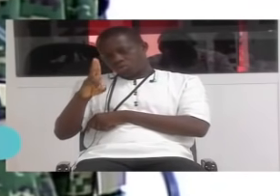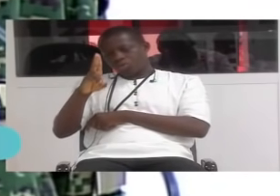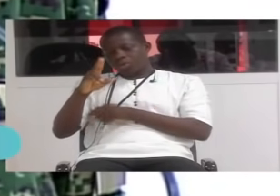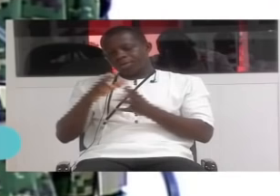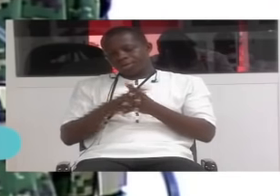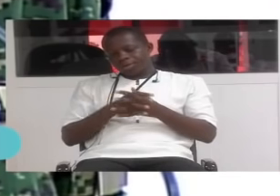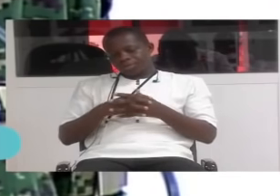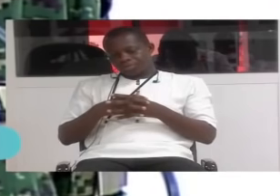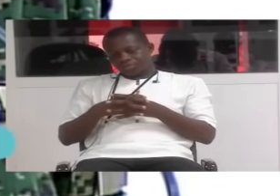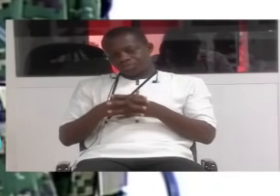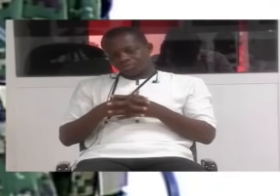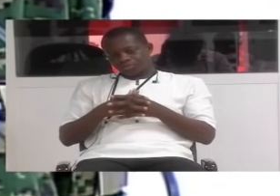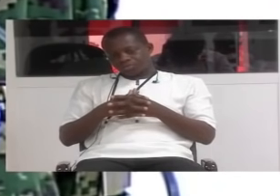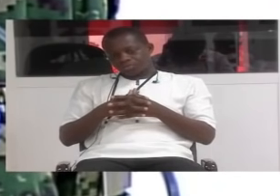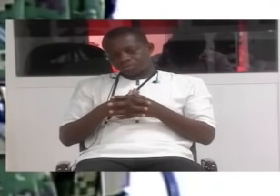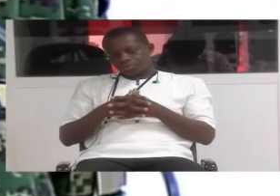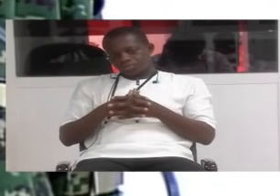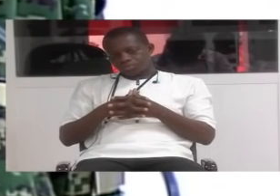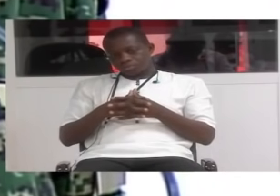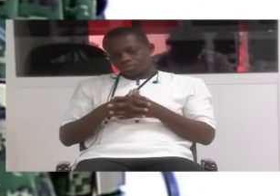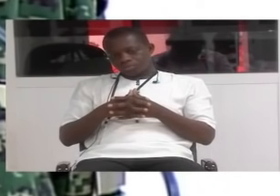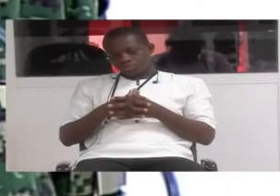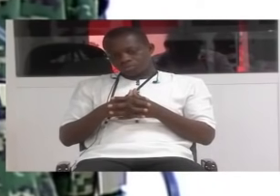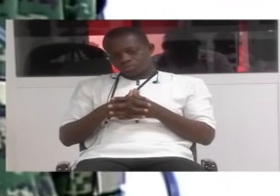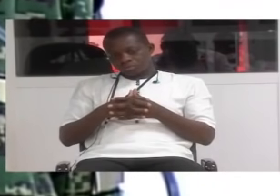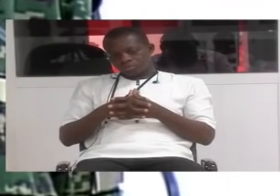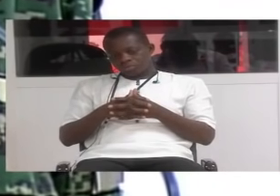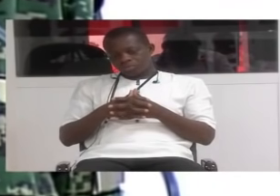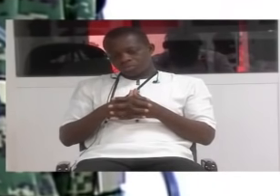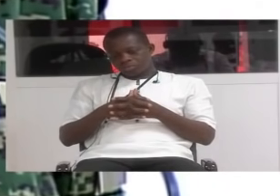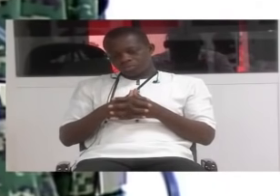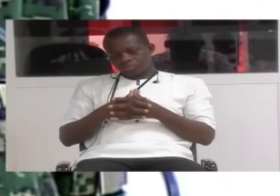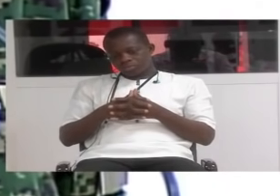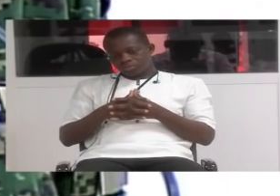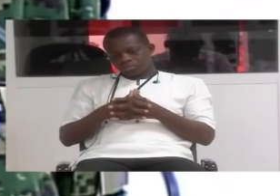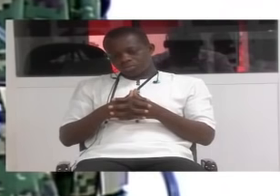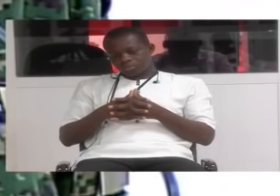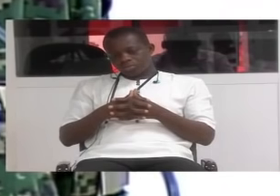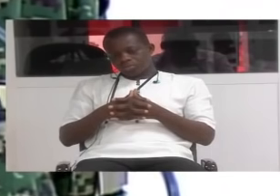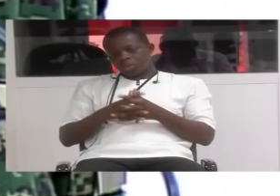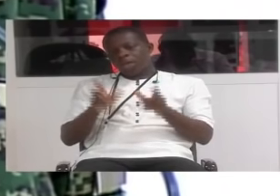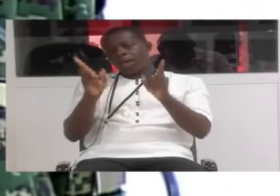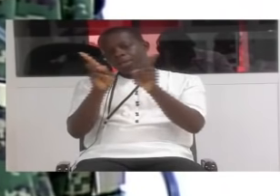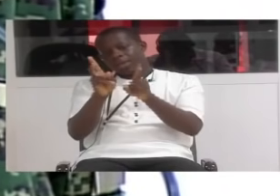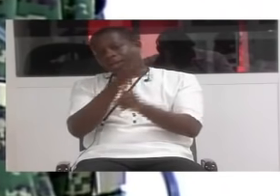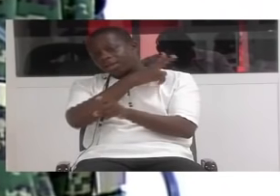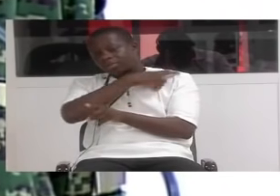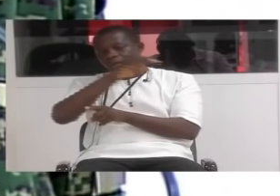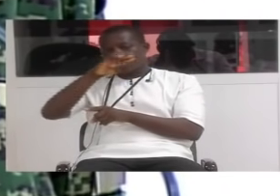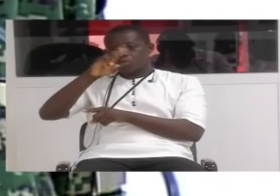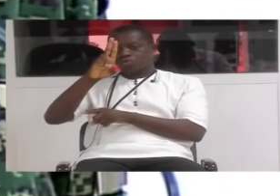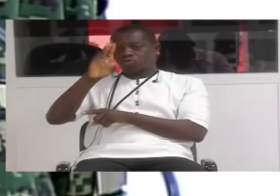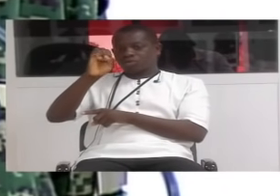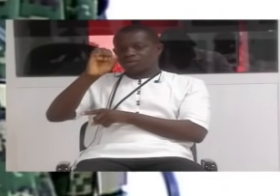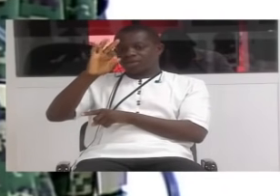Captain Modu Jaju Alliance Rambo. Nga Lieutenant Mustafa Sane Taraje. I also